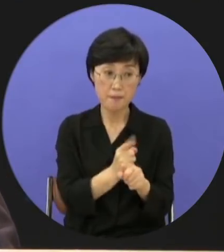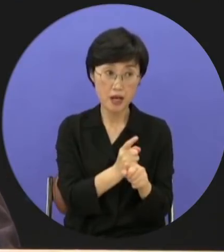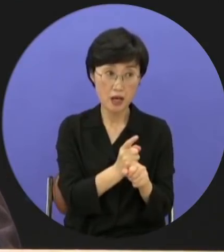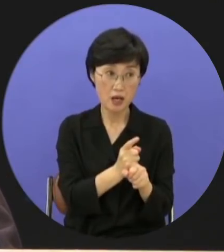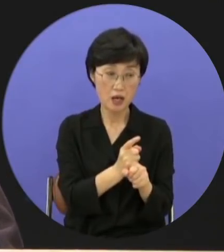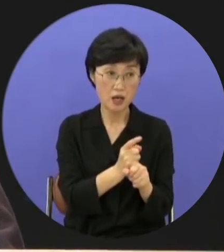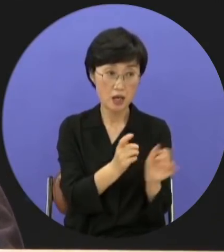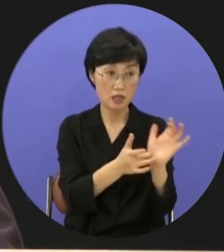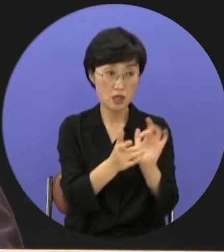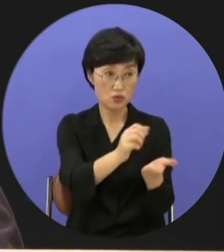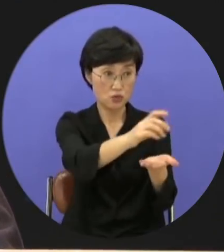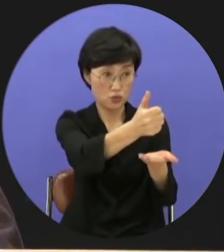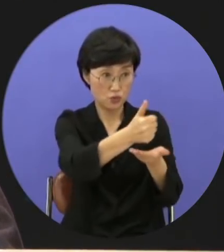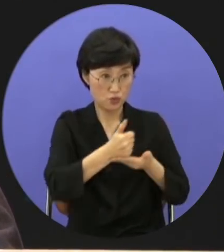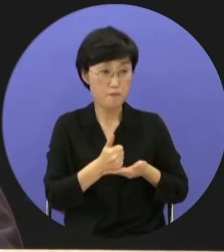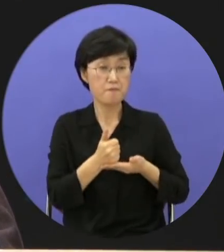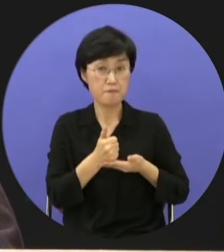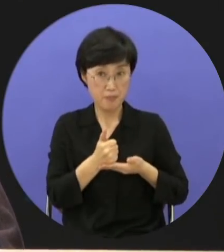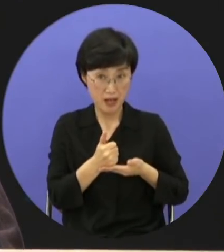all.